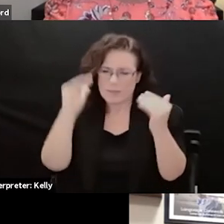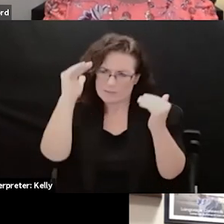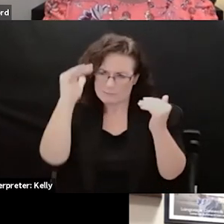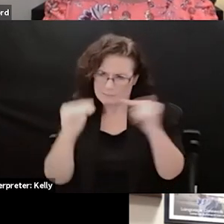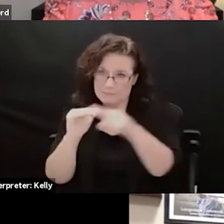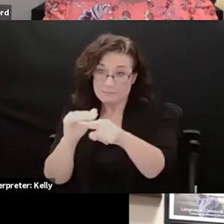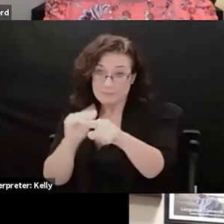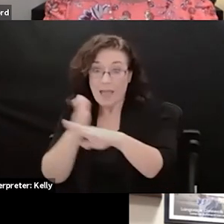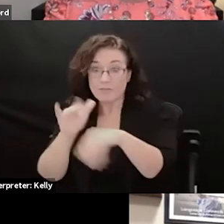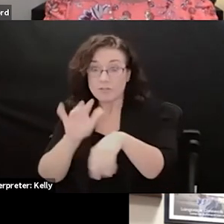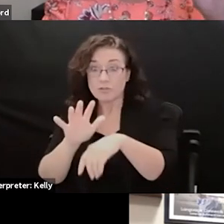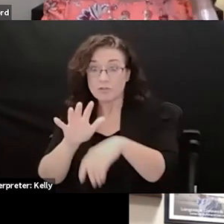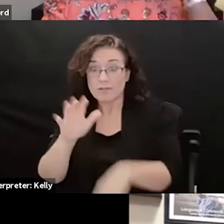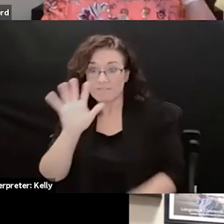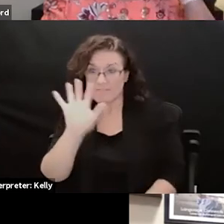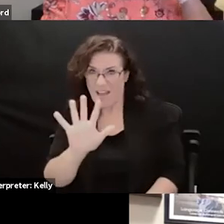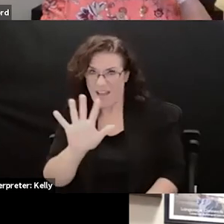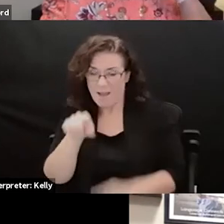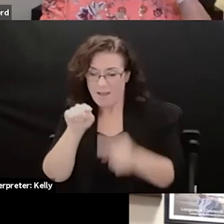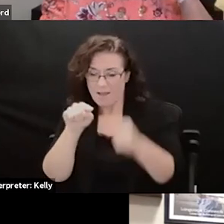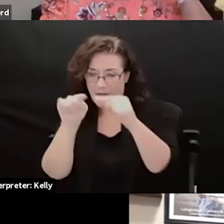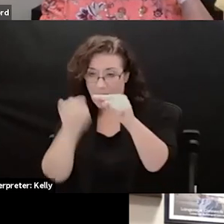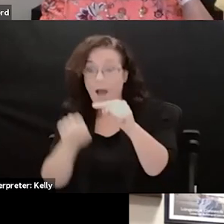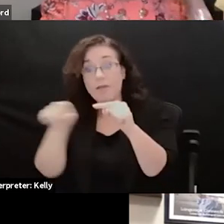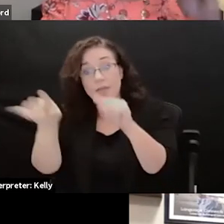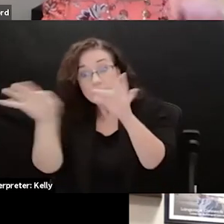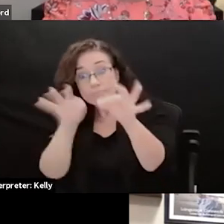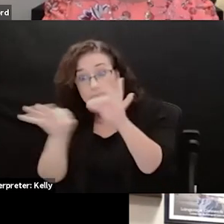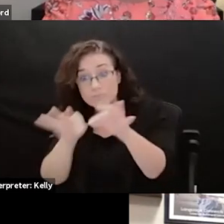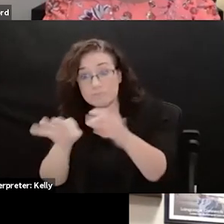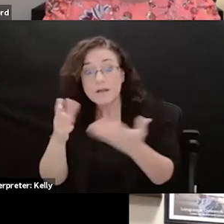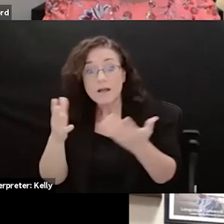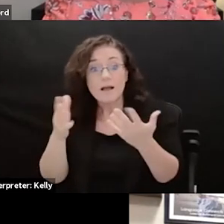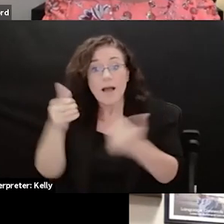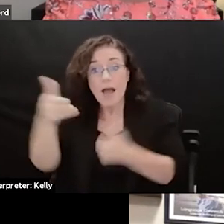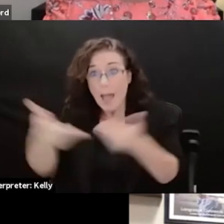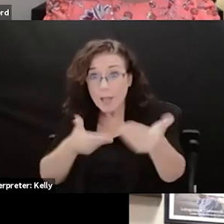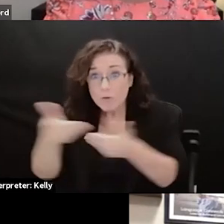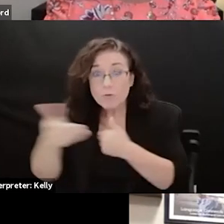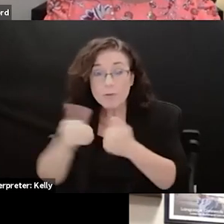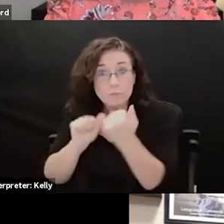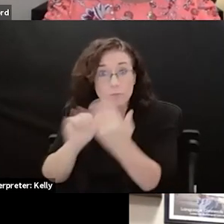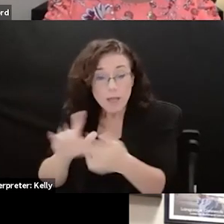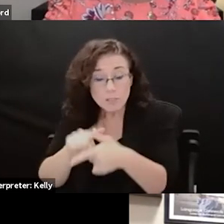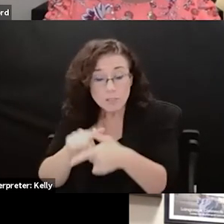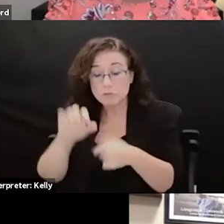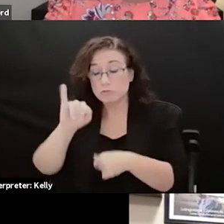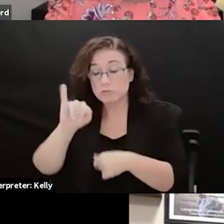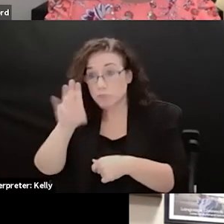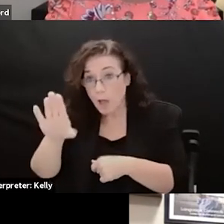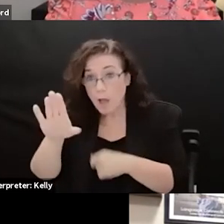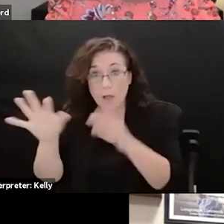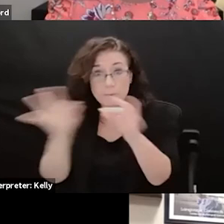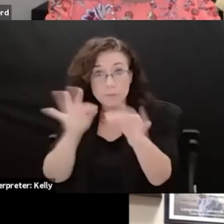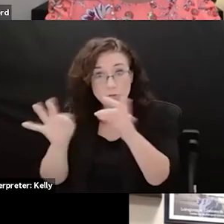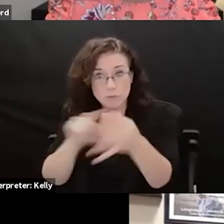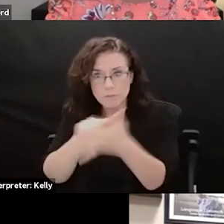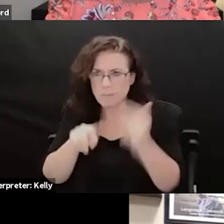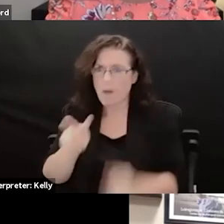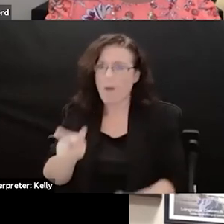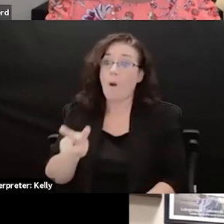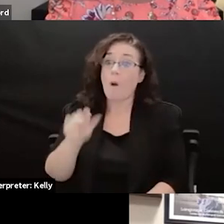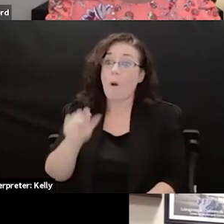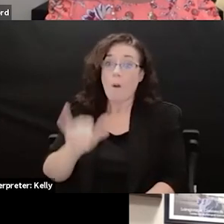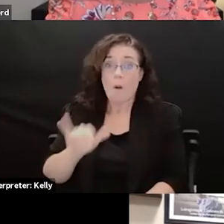hiring practices job descriptions very technical things that of course we as a board feel like okay